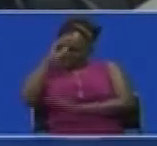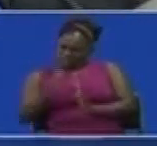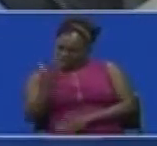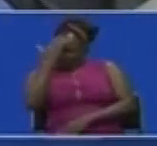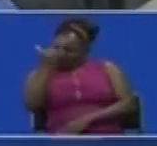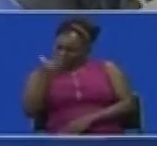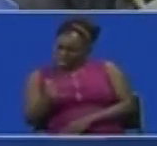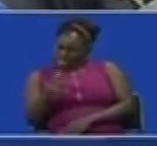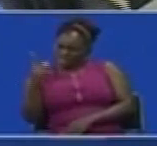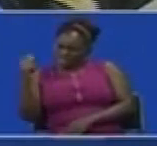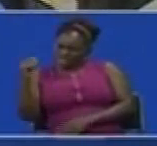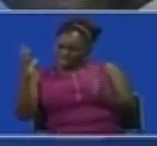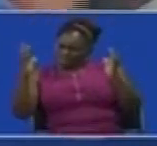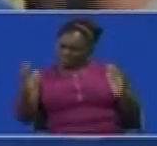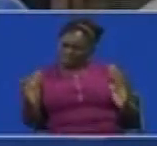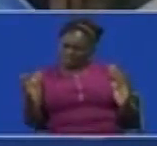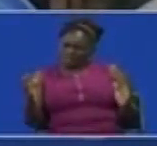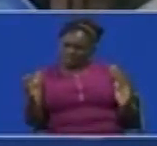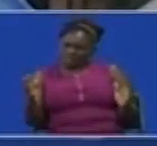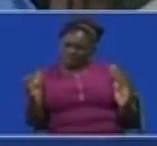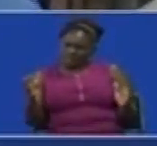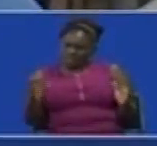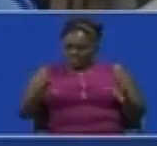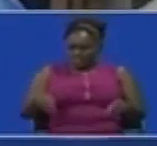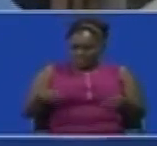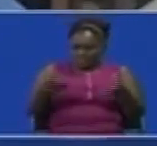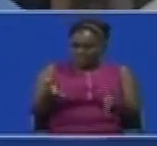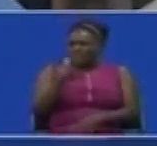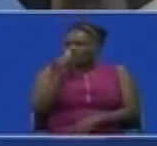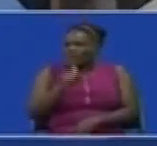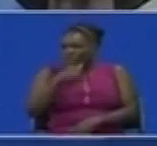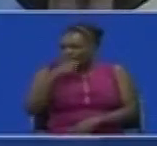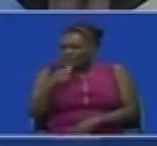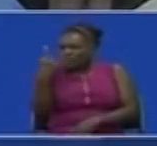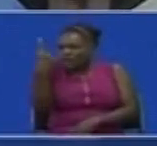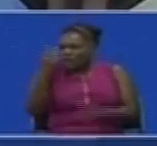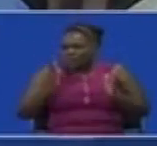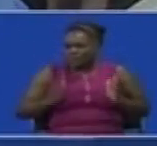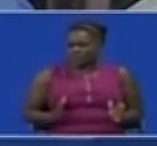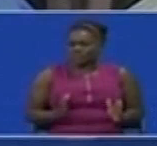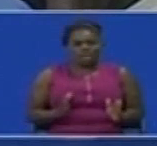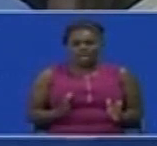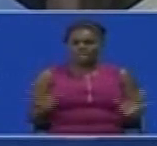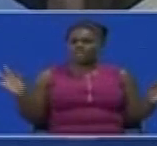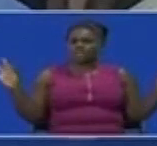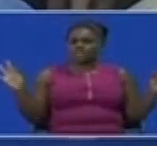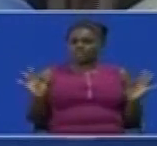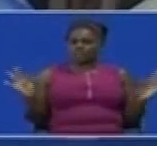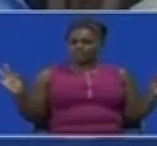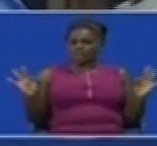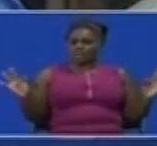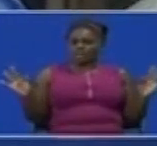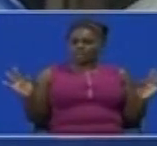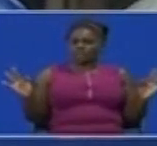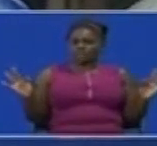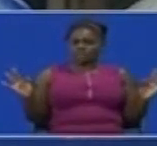such a big tender of a billion shillings being done in secrecy? And surprisingly,